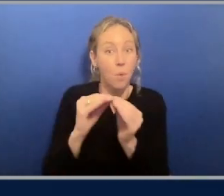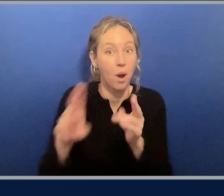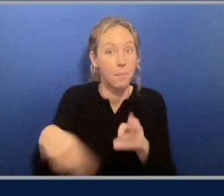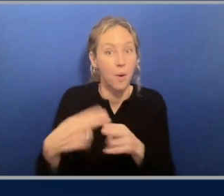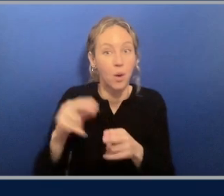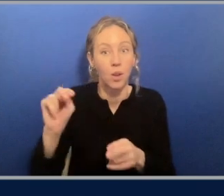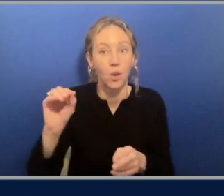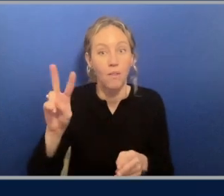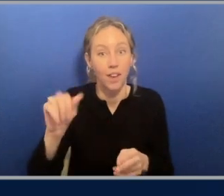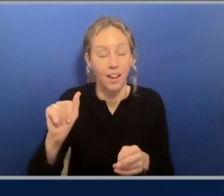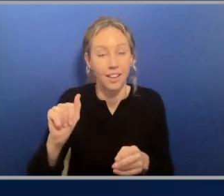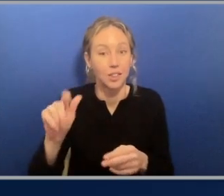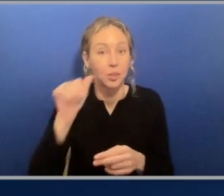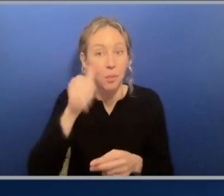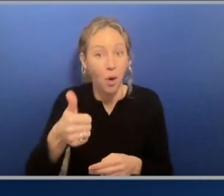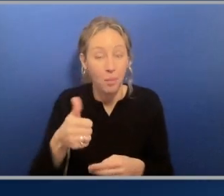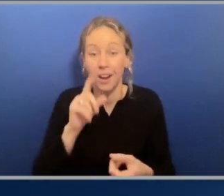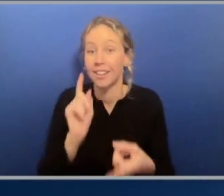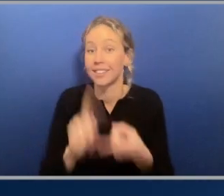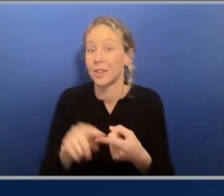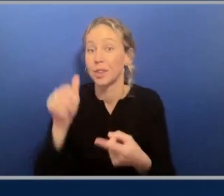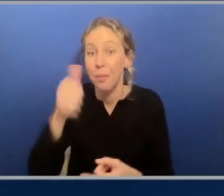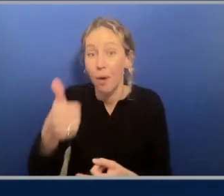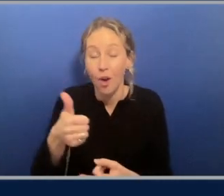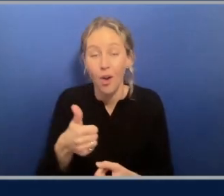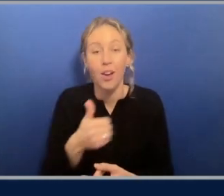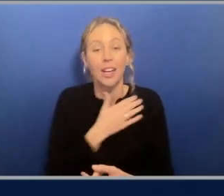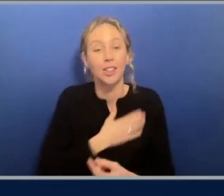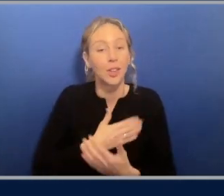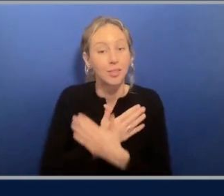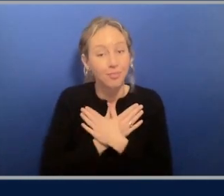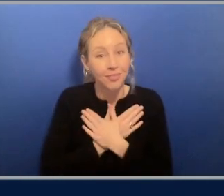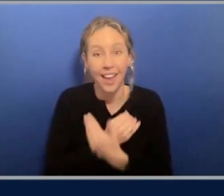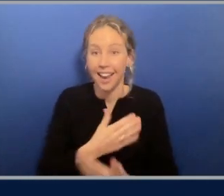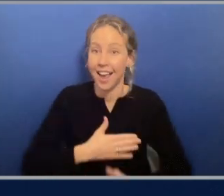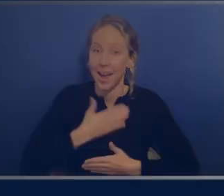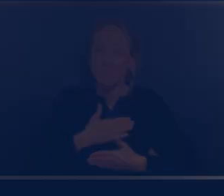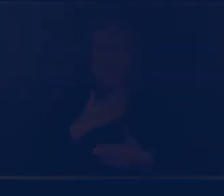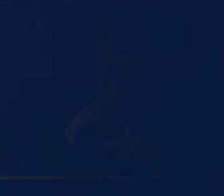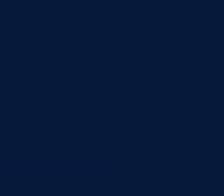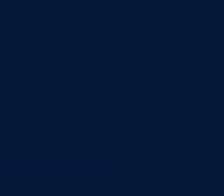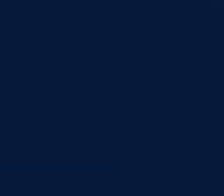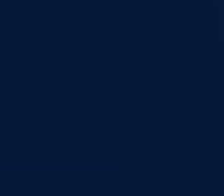till then, enjoy rest of reInvent and happy building. Happy building.